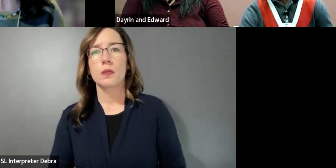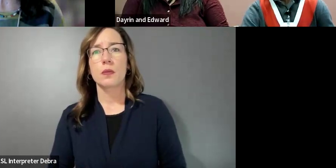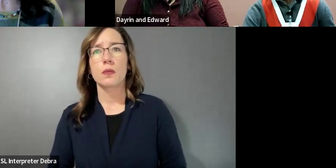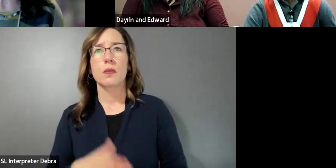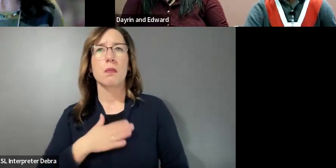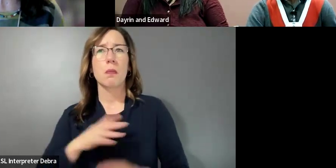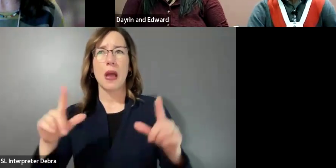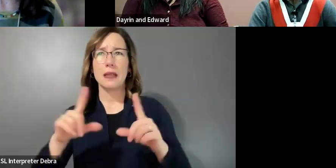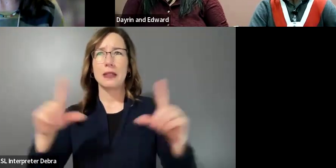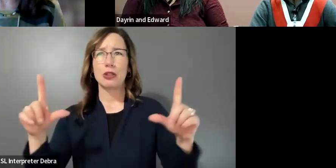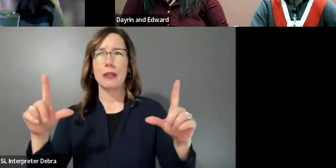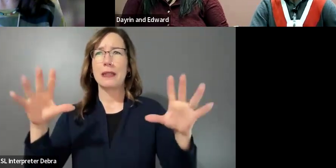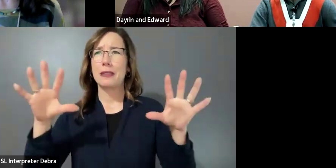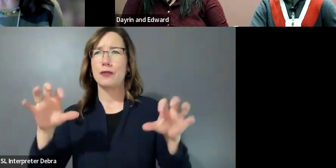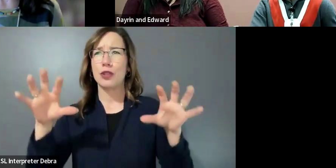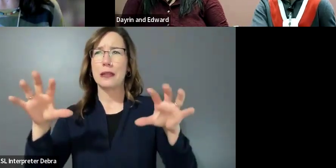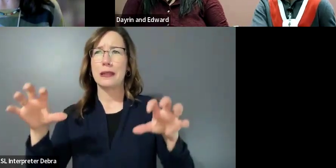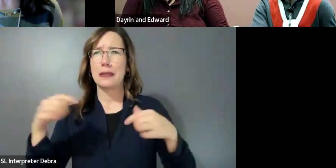My screen keeps freezing on me.